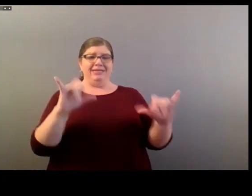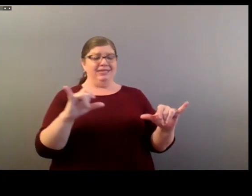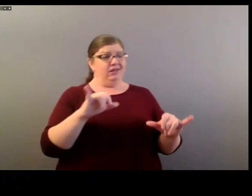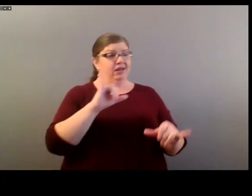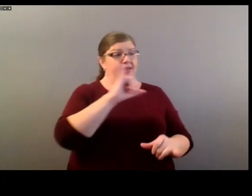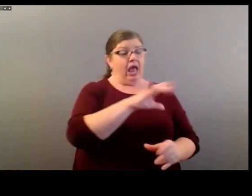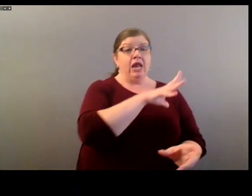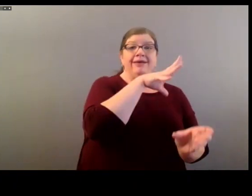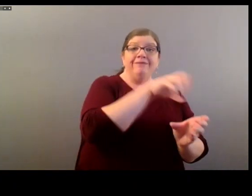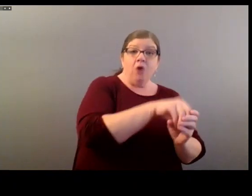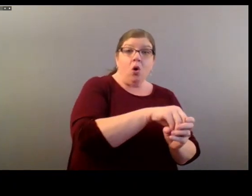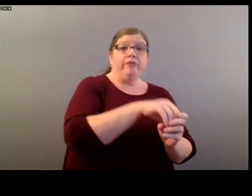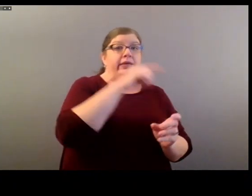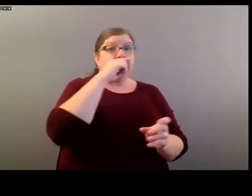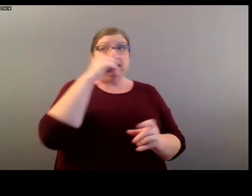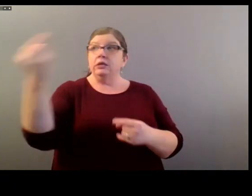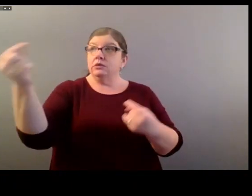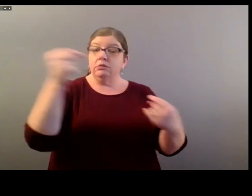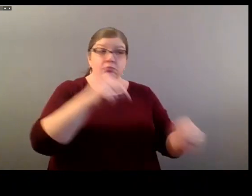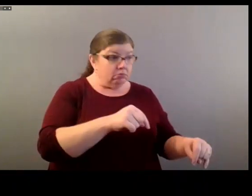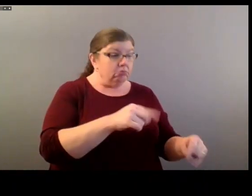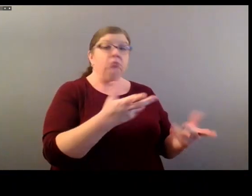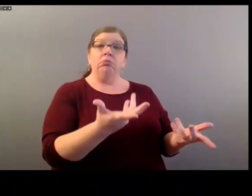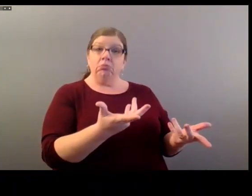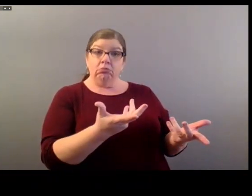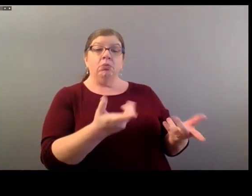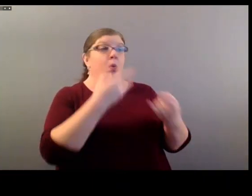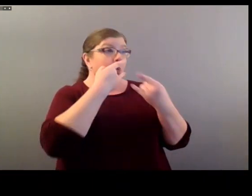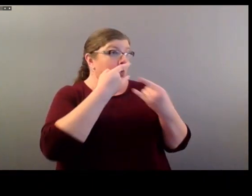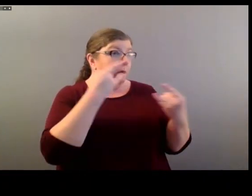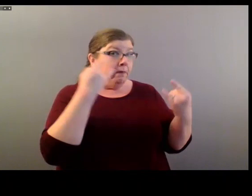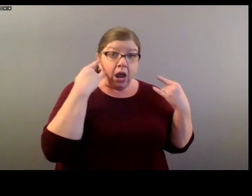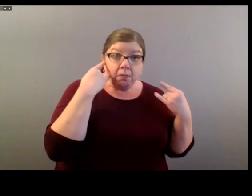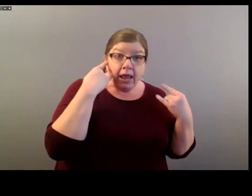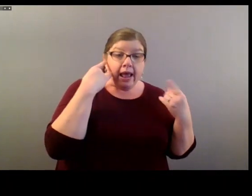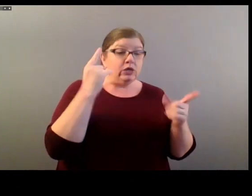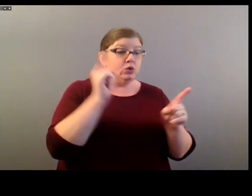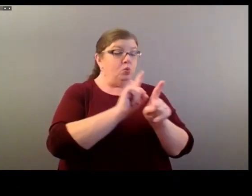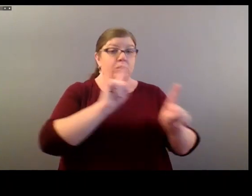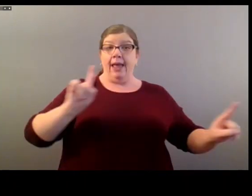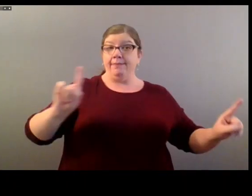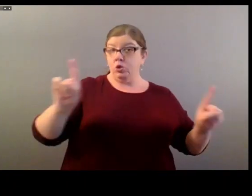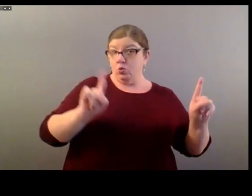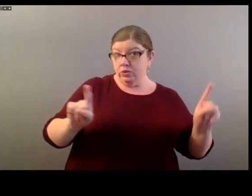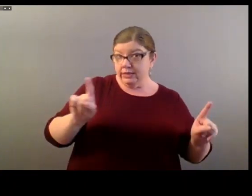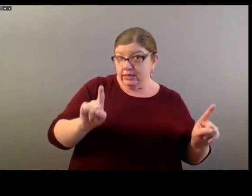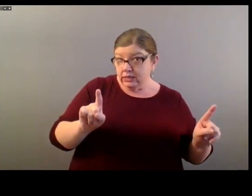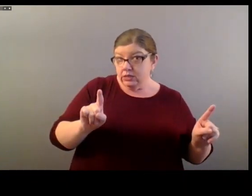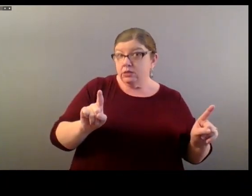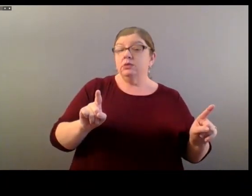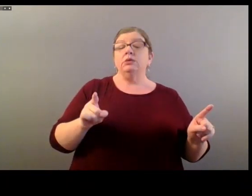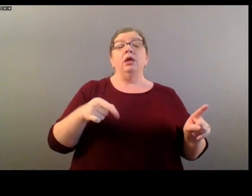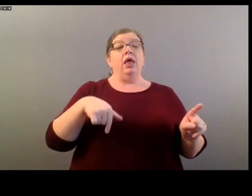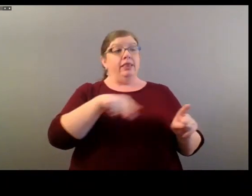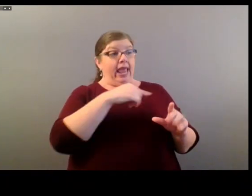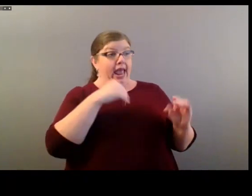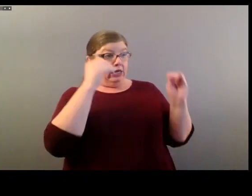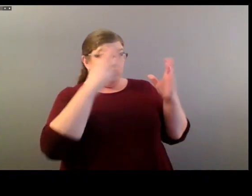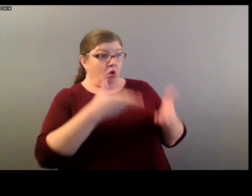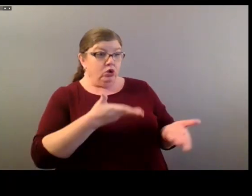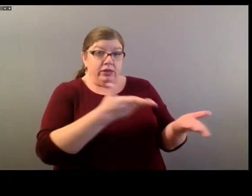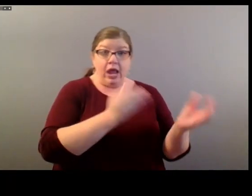involved having kids there who were wearing masks, who kept social distance, and they had instructors there and